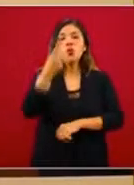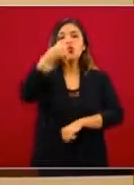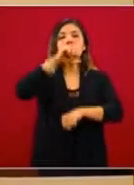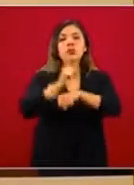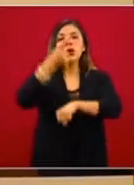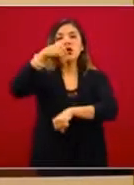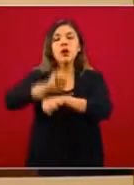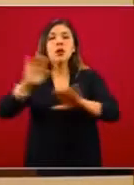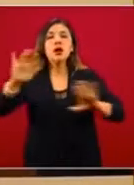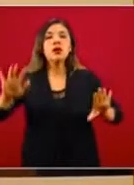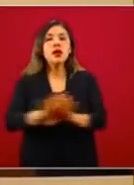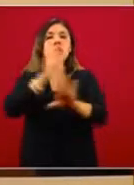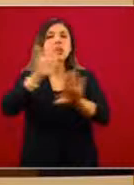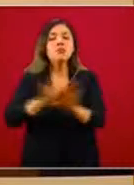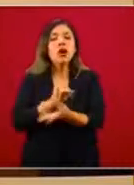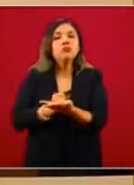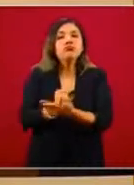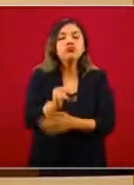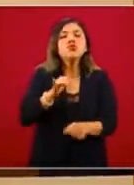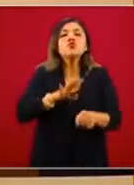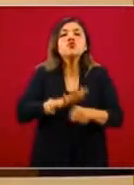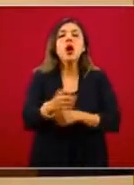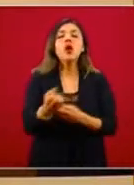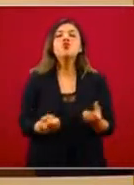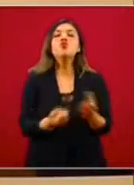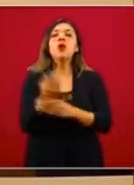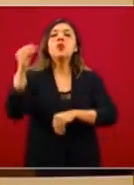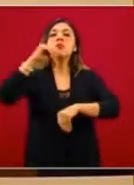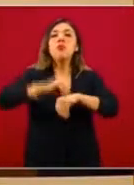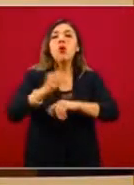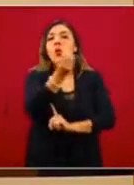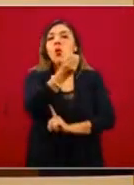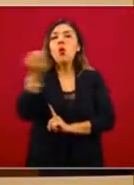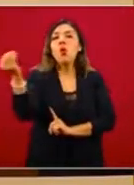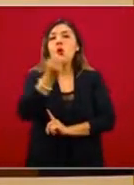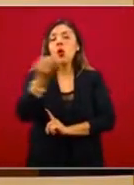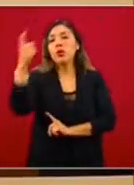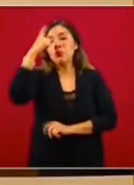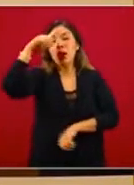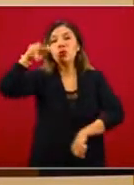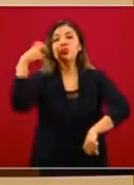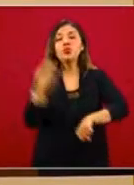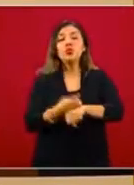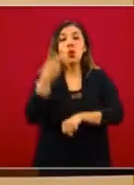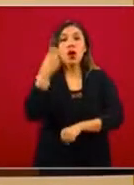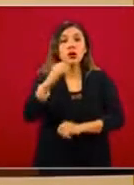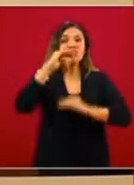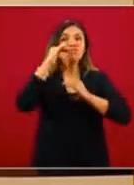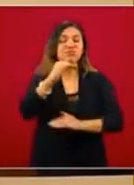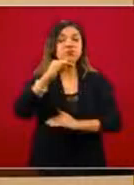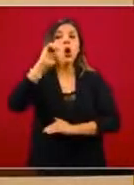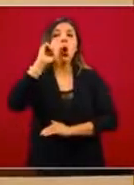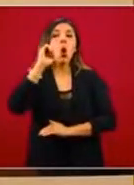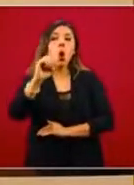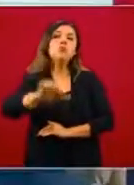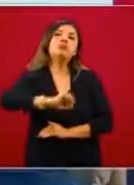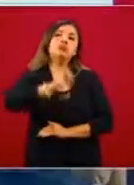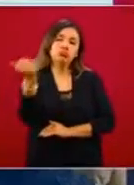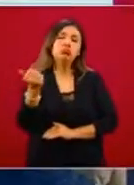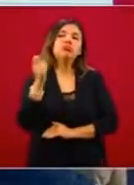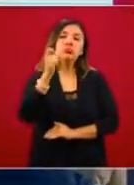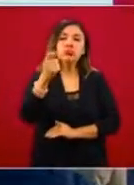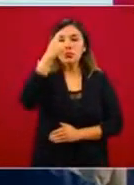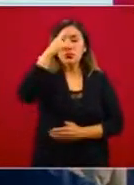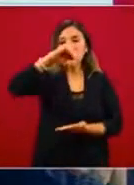dealing with the risk traffic light, and week by week, we're going to see what the intensity is of actions that are going to be carried